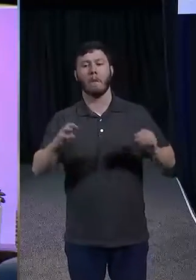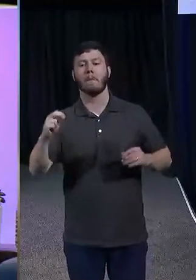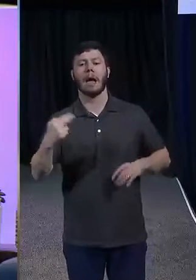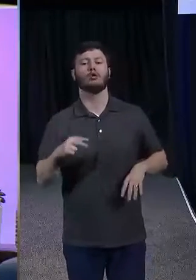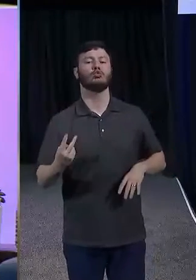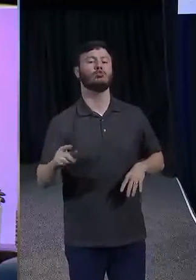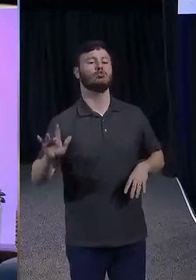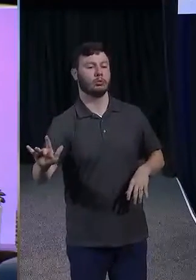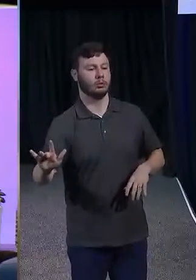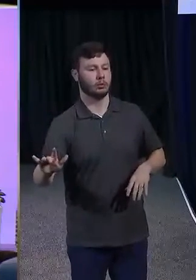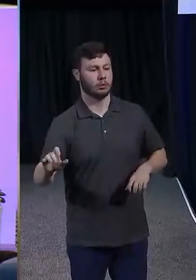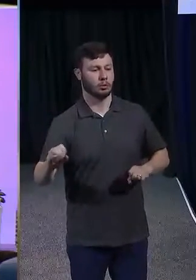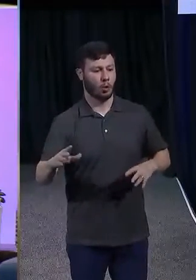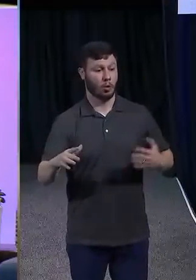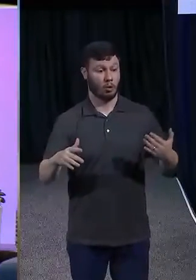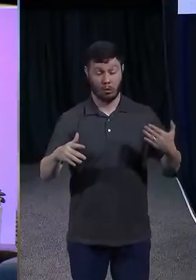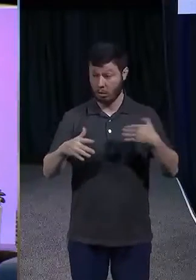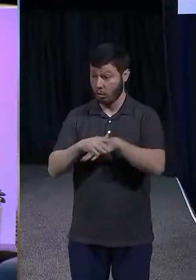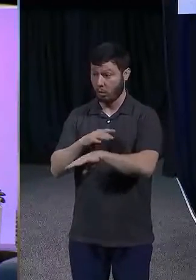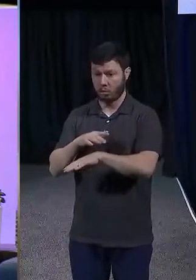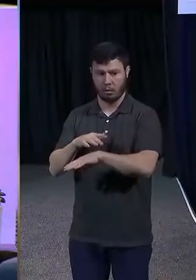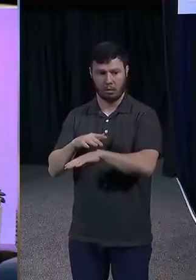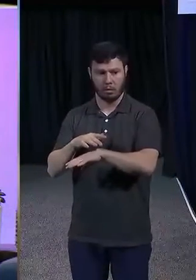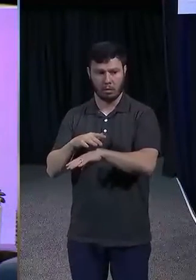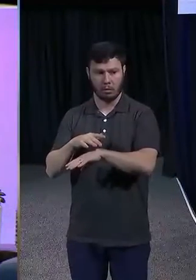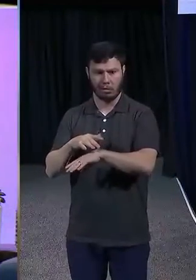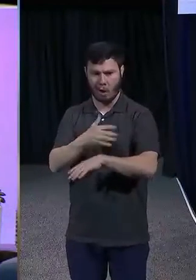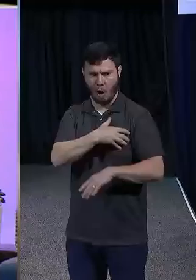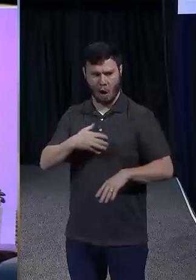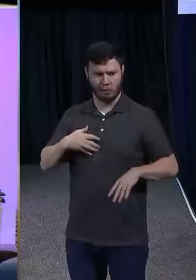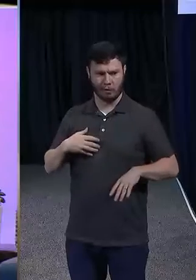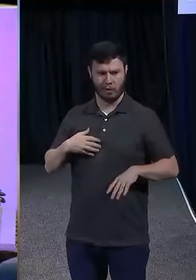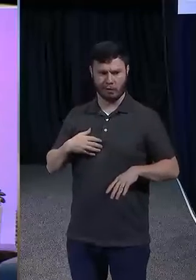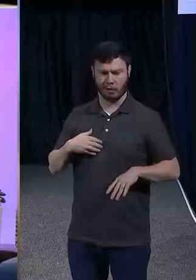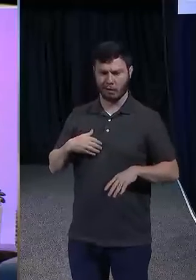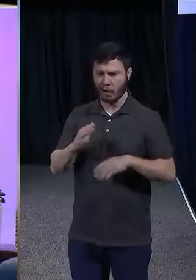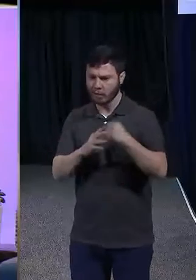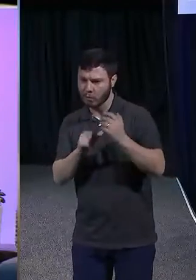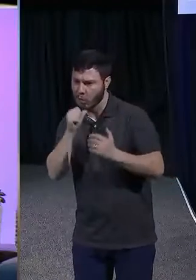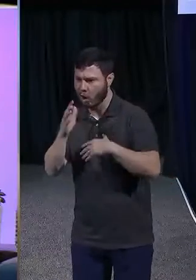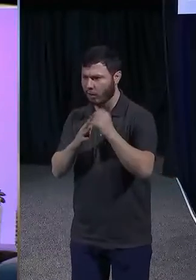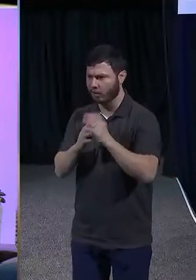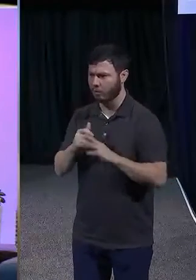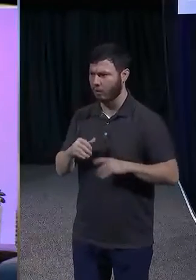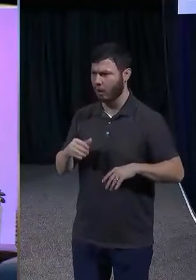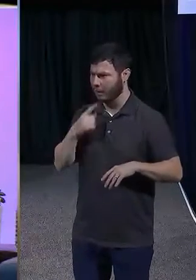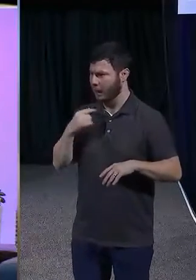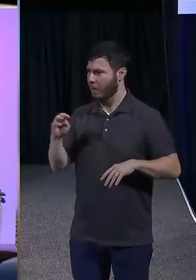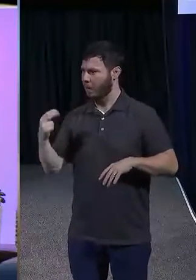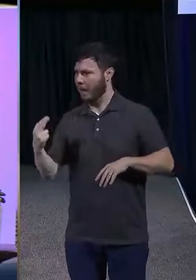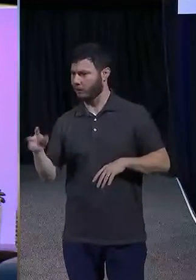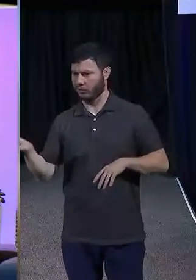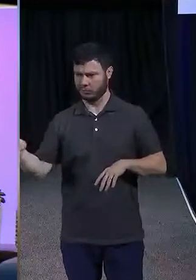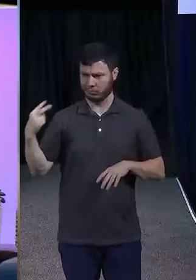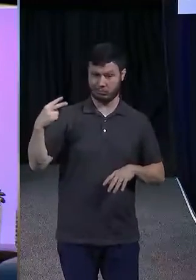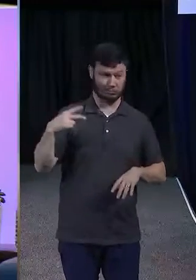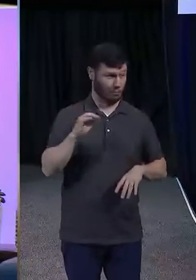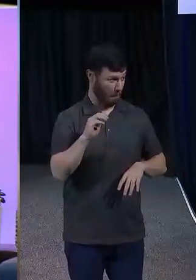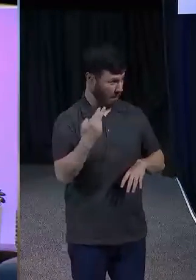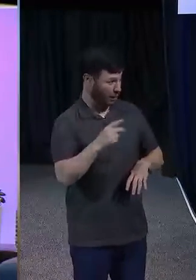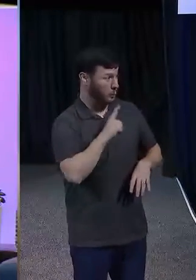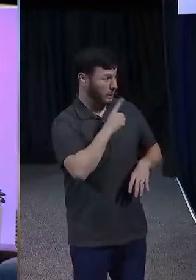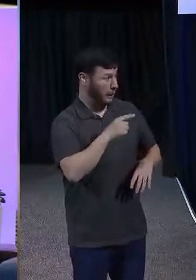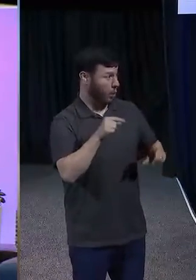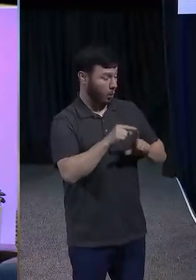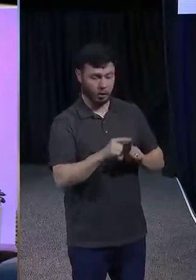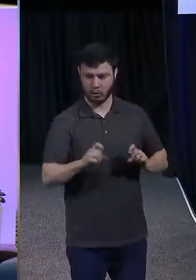so how comfortable and uncomfortable did I feel when someone said, "Is mash really a word?" And I was like, oh, okay, this is